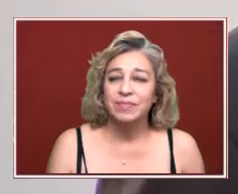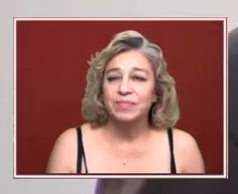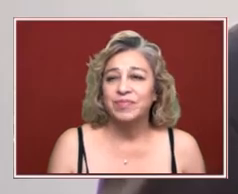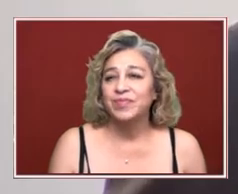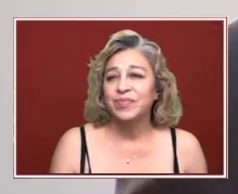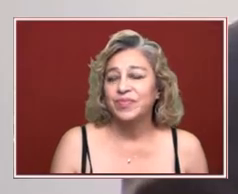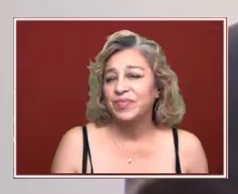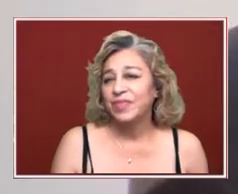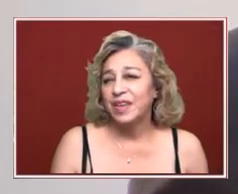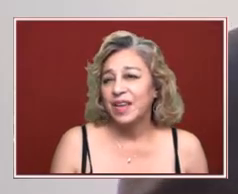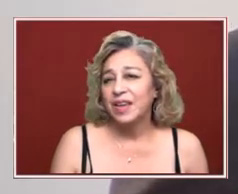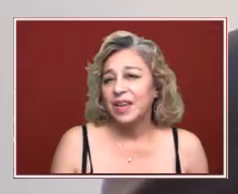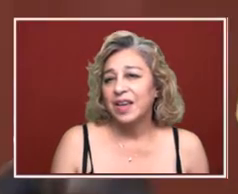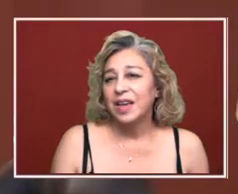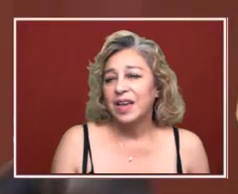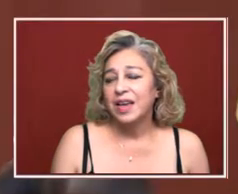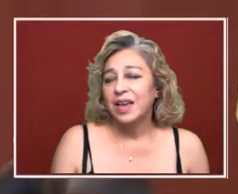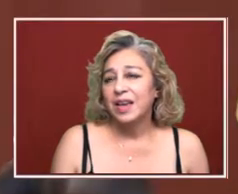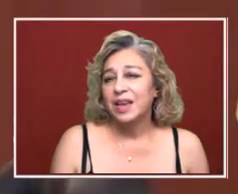Y de manera